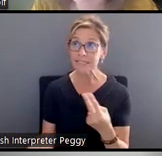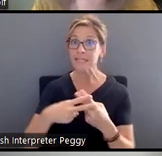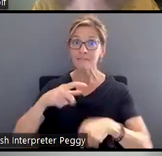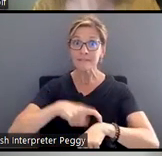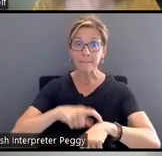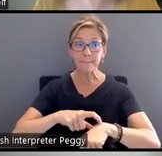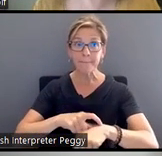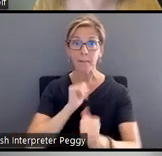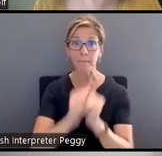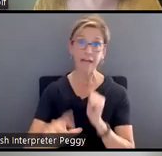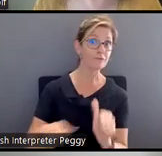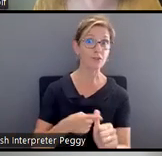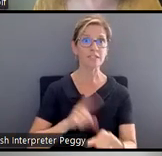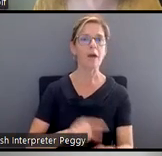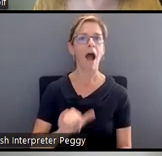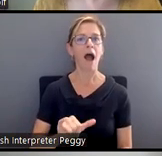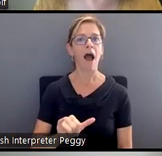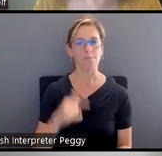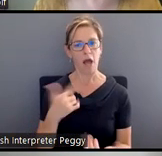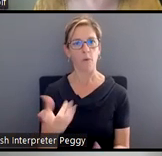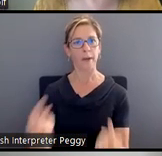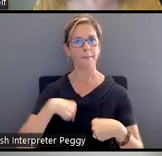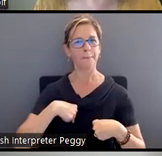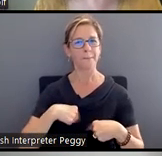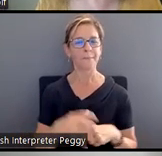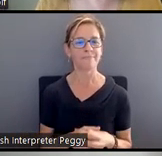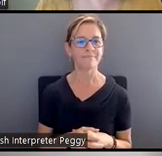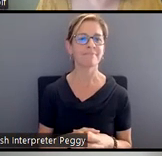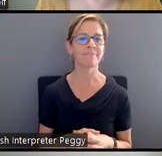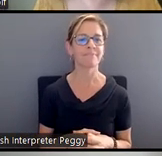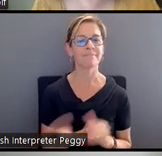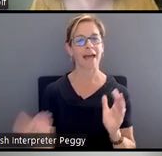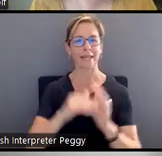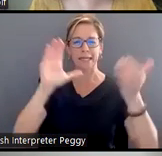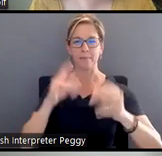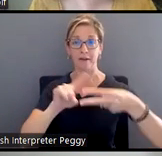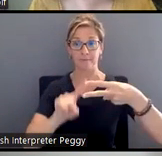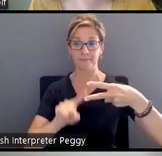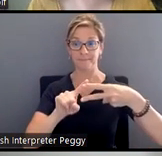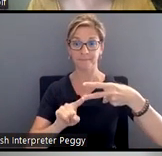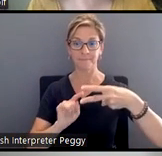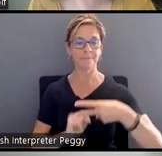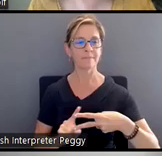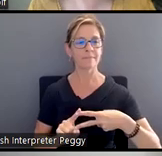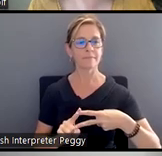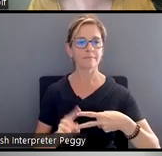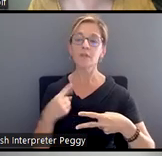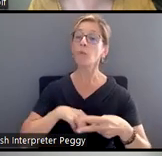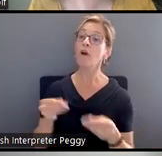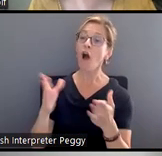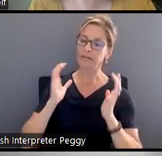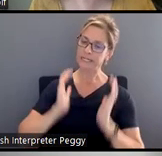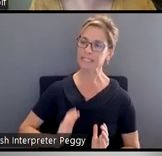money. That's awesome. Here's another one. We're offering a customer service and point of sale course this